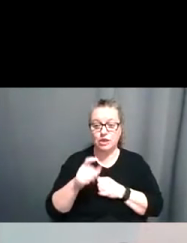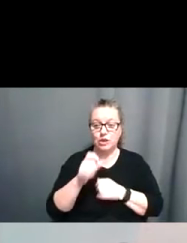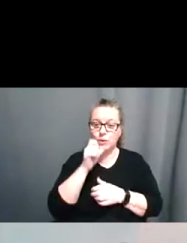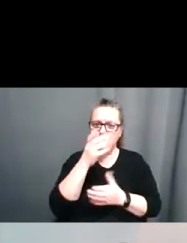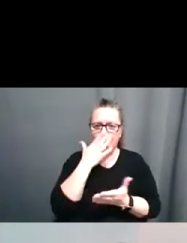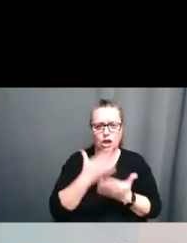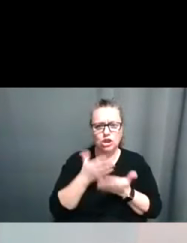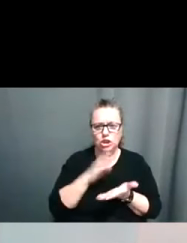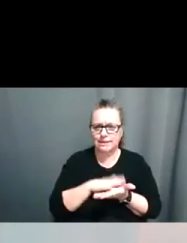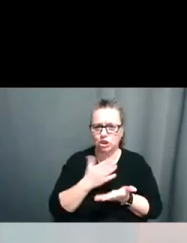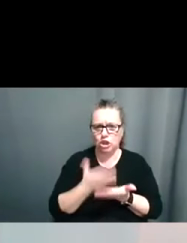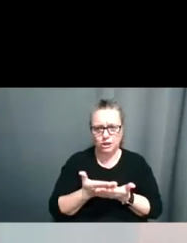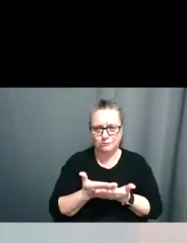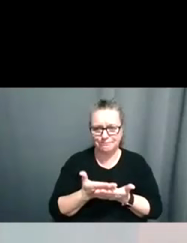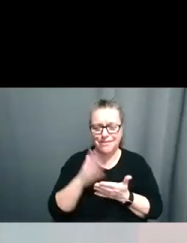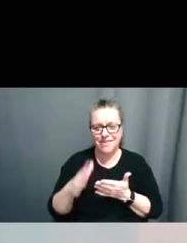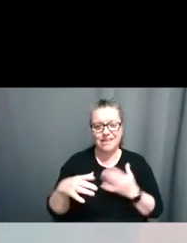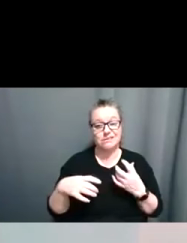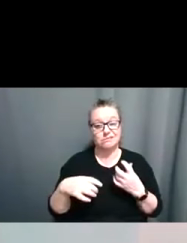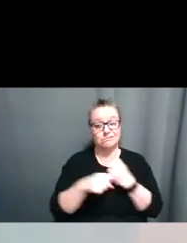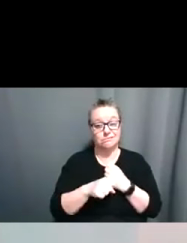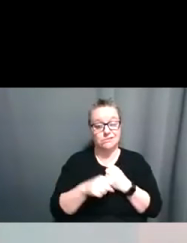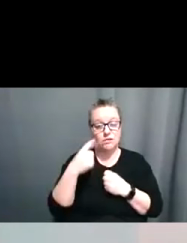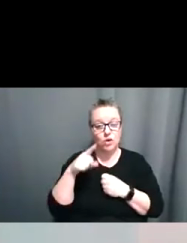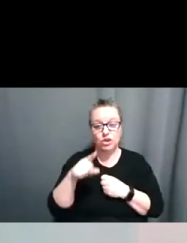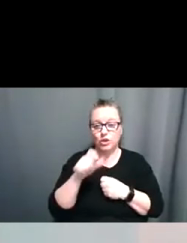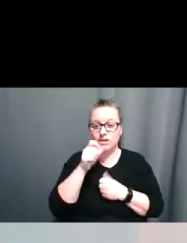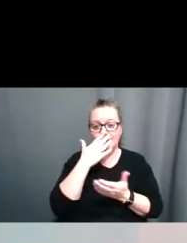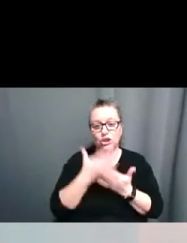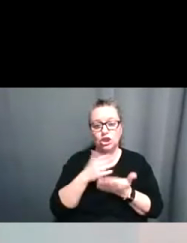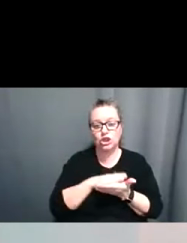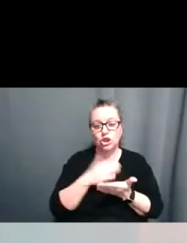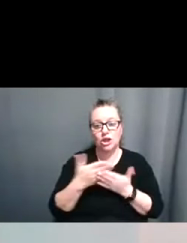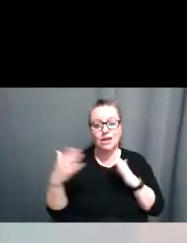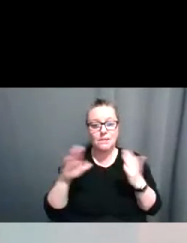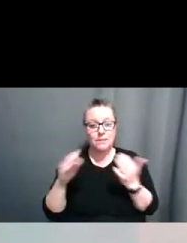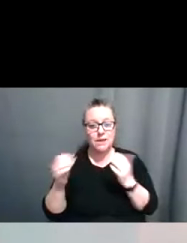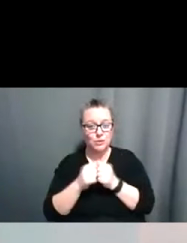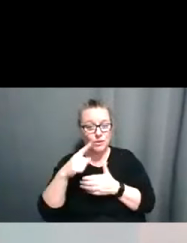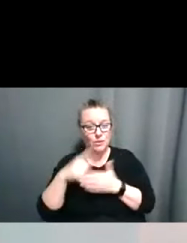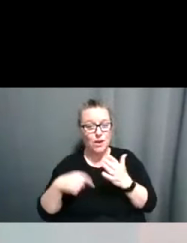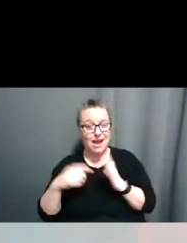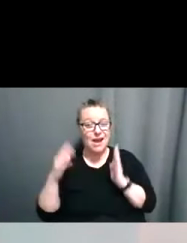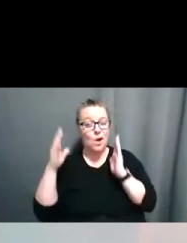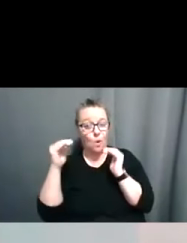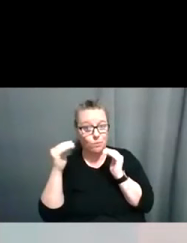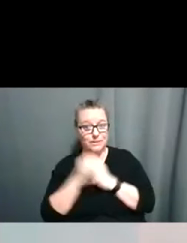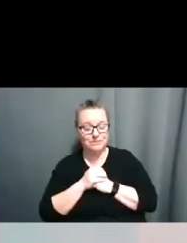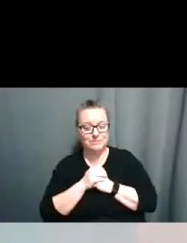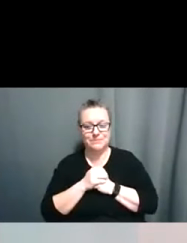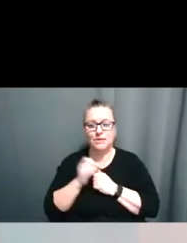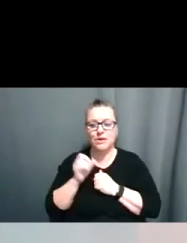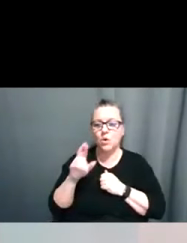cook. That's shorthand for you're not a good cook compared with what I hoped for in a cook,